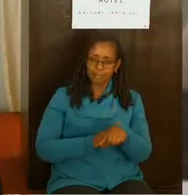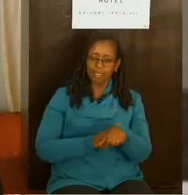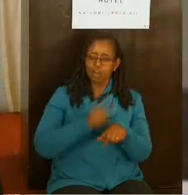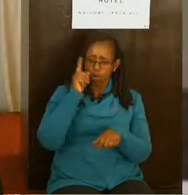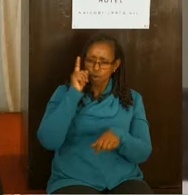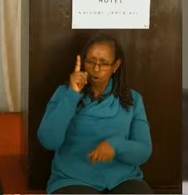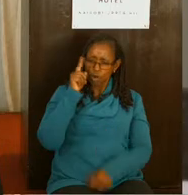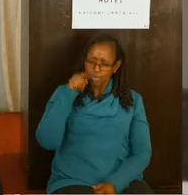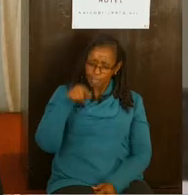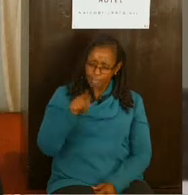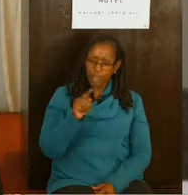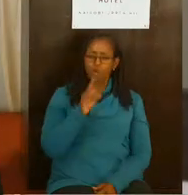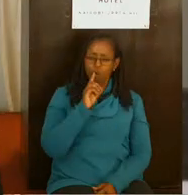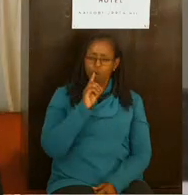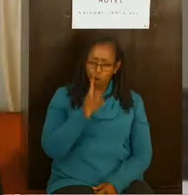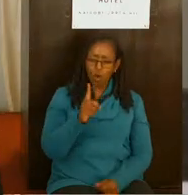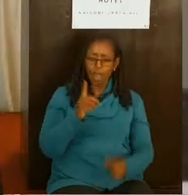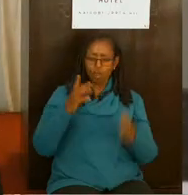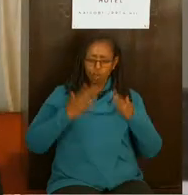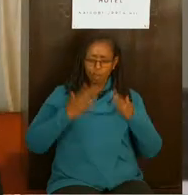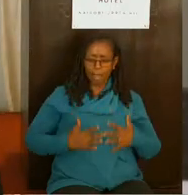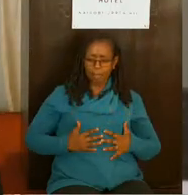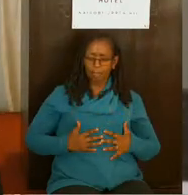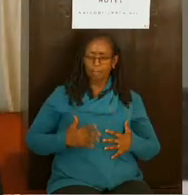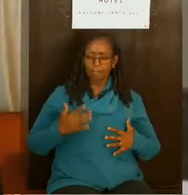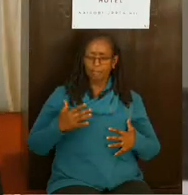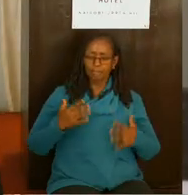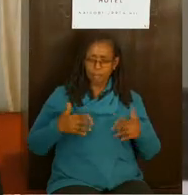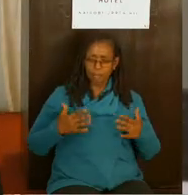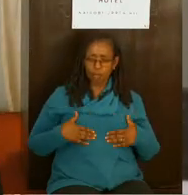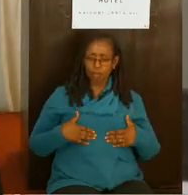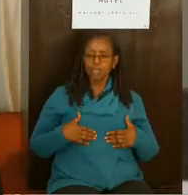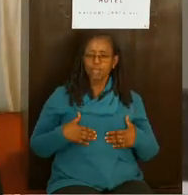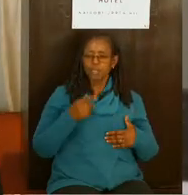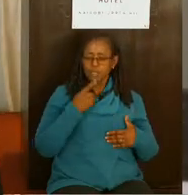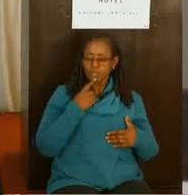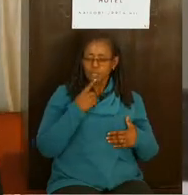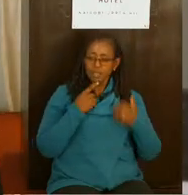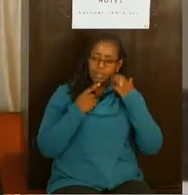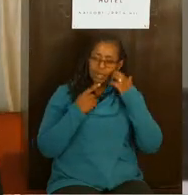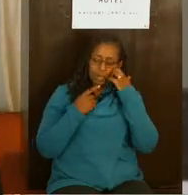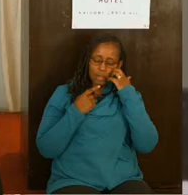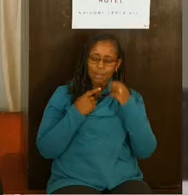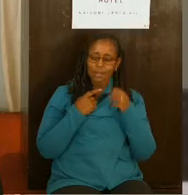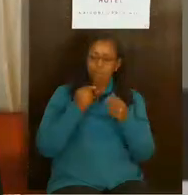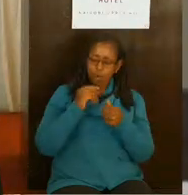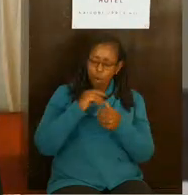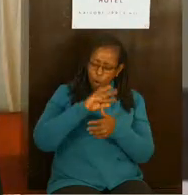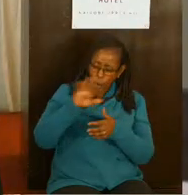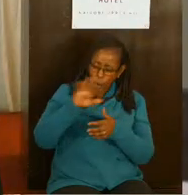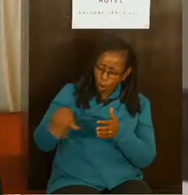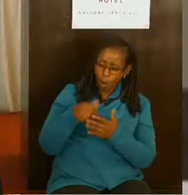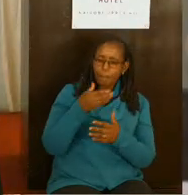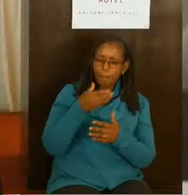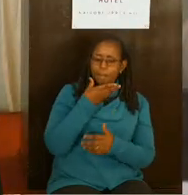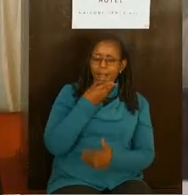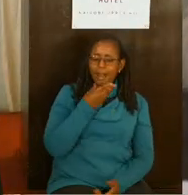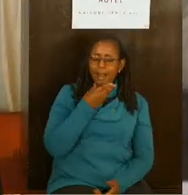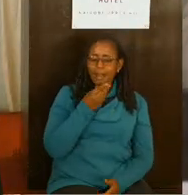where he directs Humanity by saying yeah you are Nas or mankind